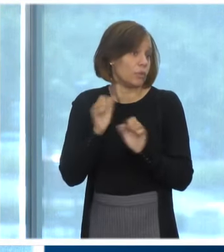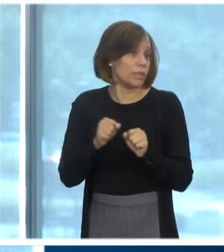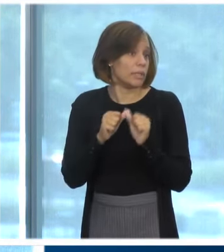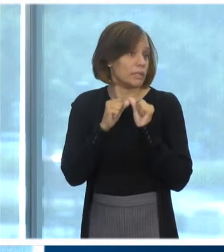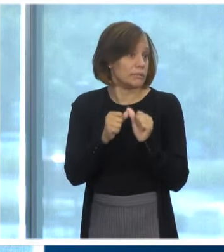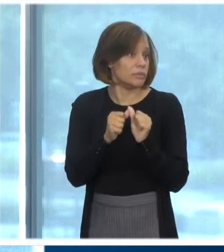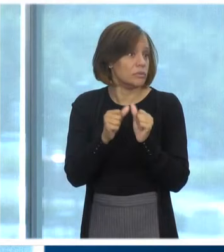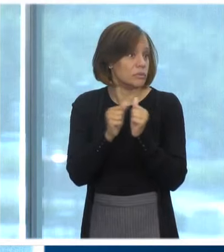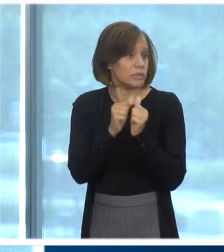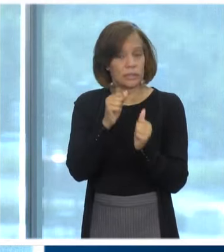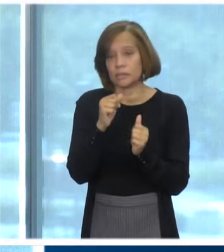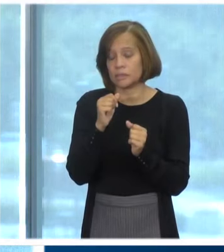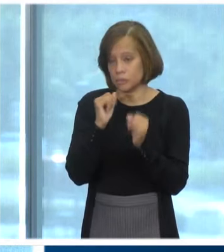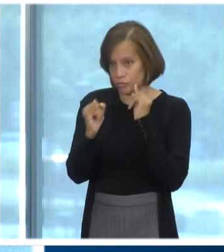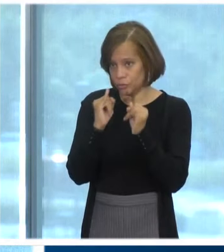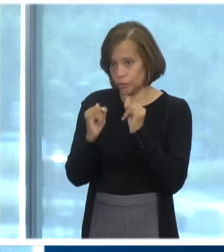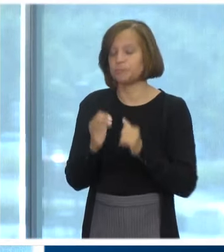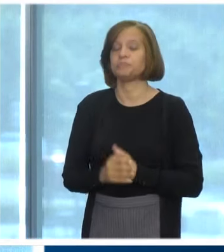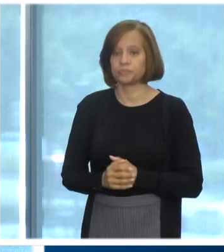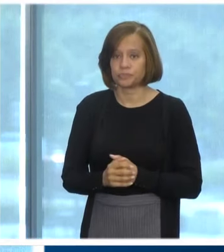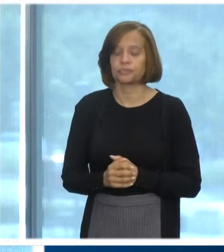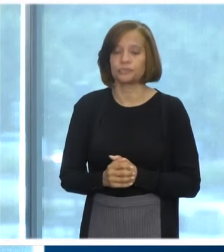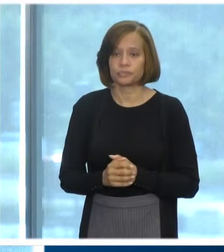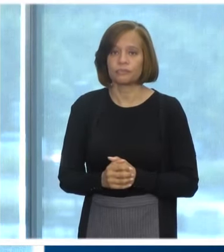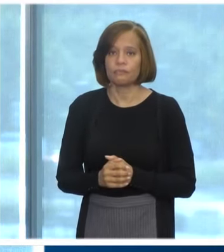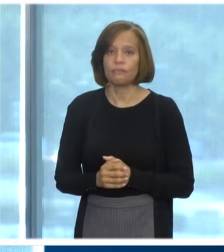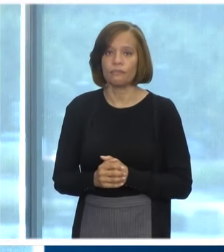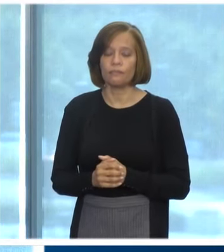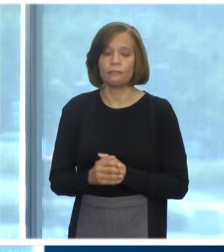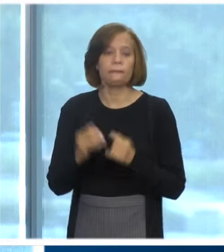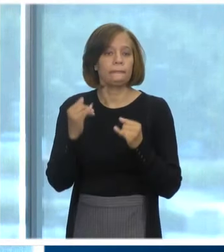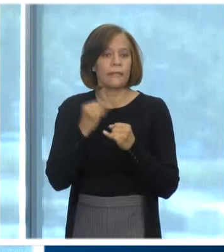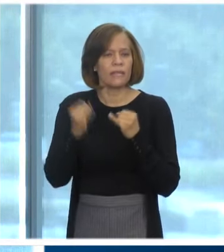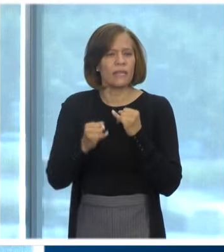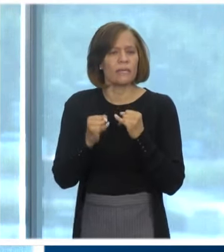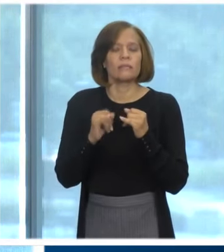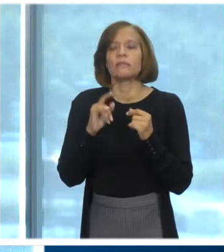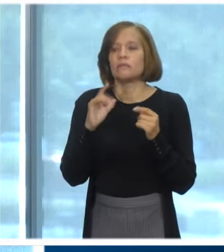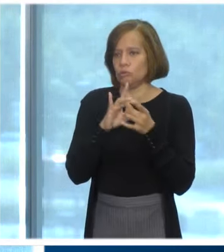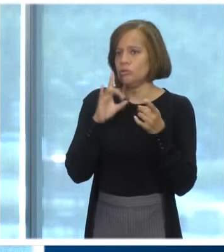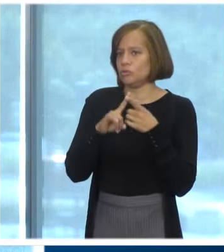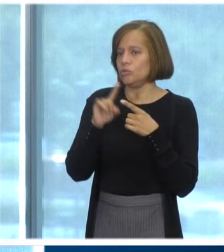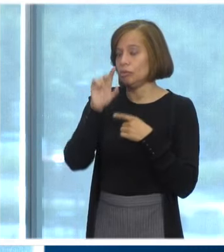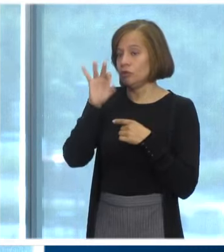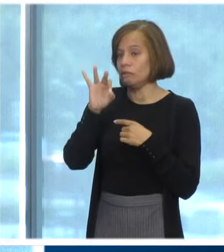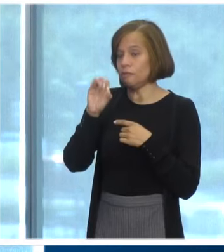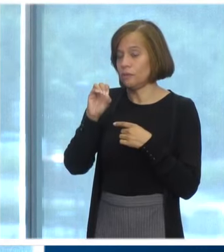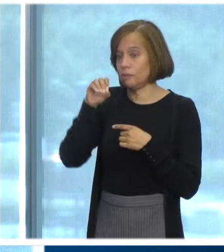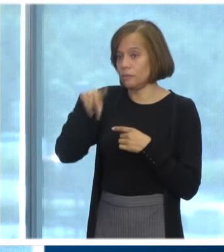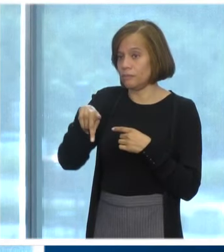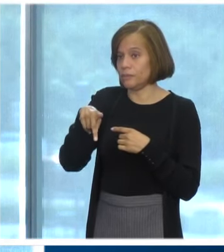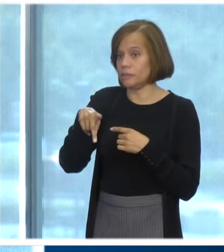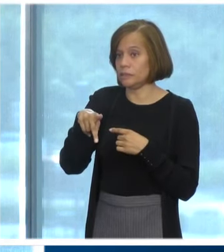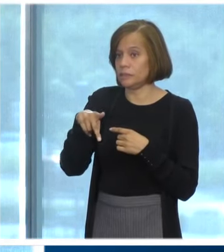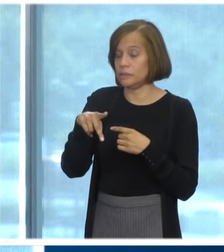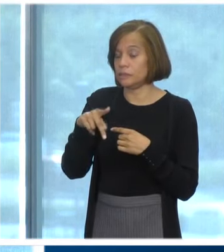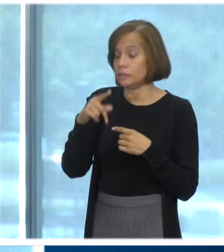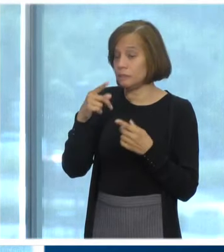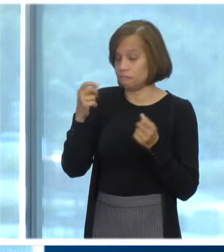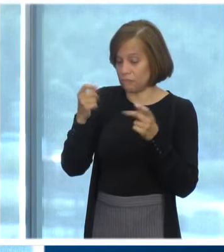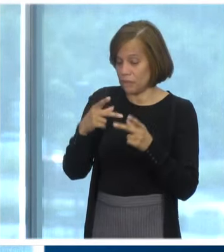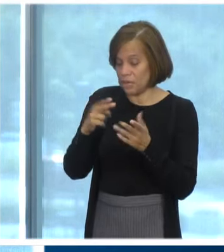Finally, when we look at the FOP contract and where it can be a challenge, the officers